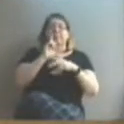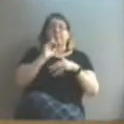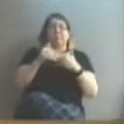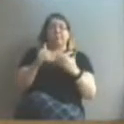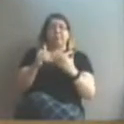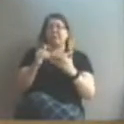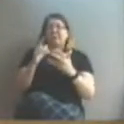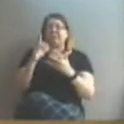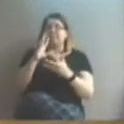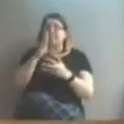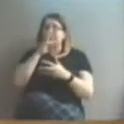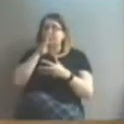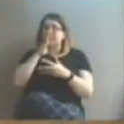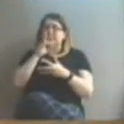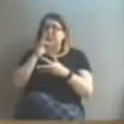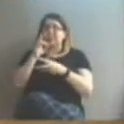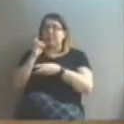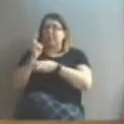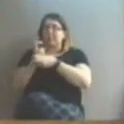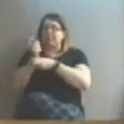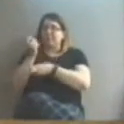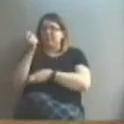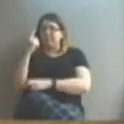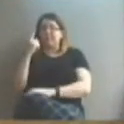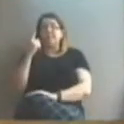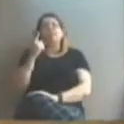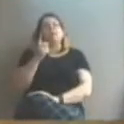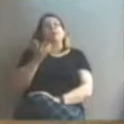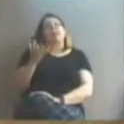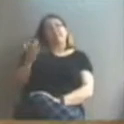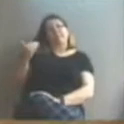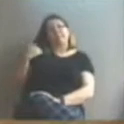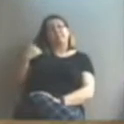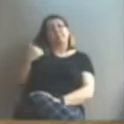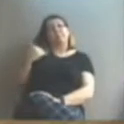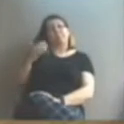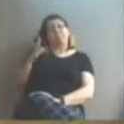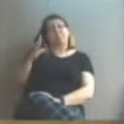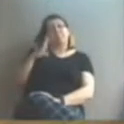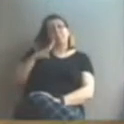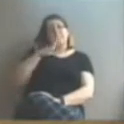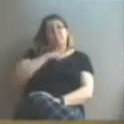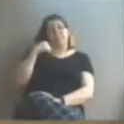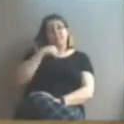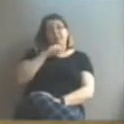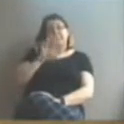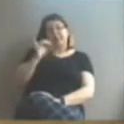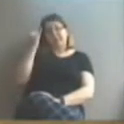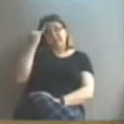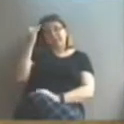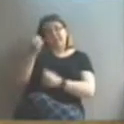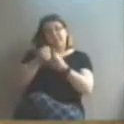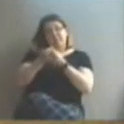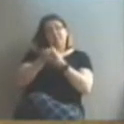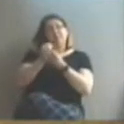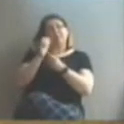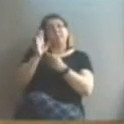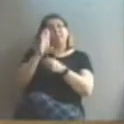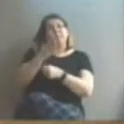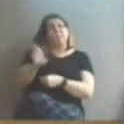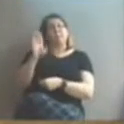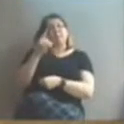district, Billy Harper, a charter school supporter, and I believe a former school board, state school board member, whose ideas are supported by the Bluegrass Institute,